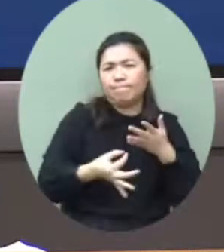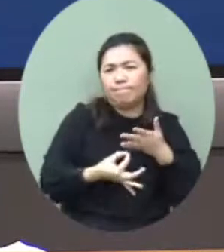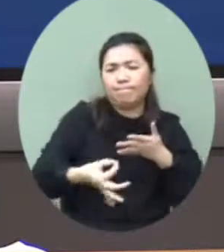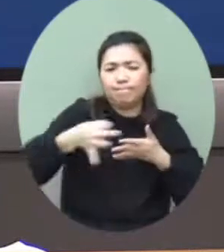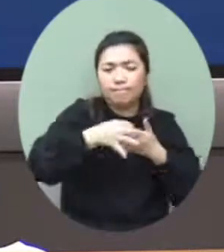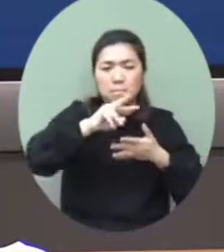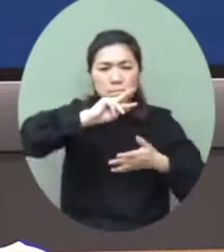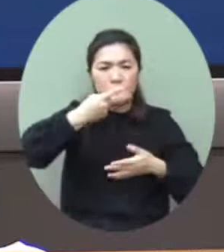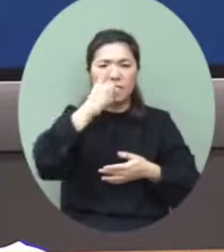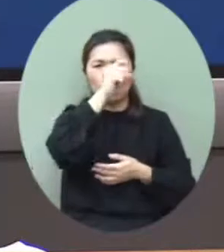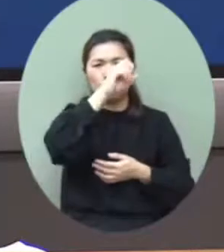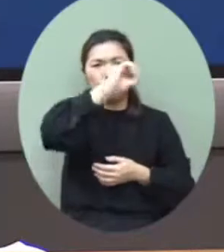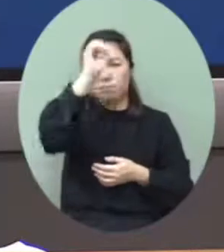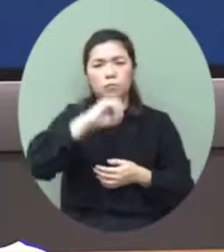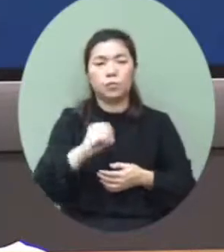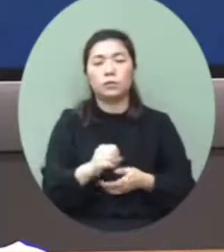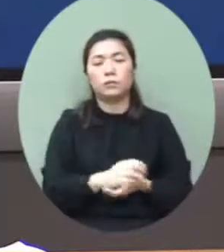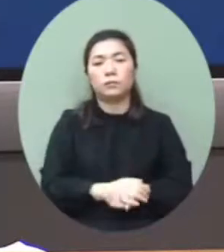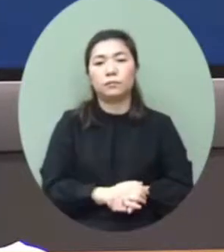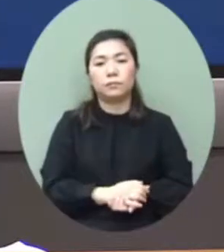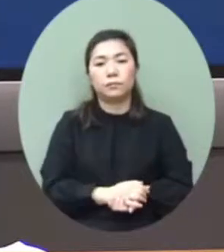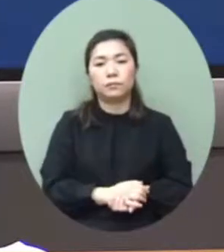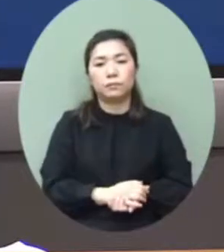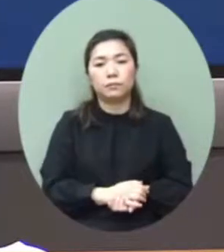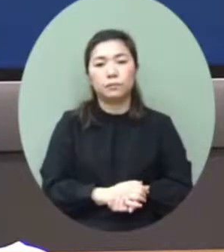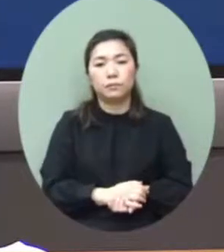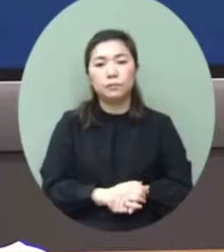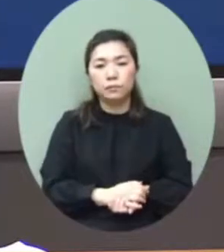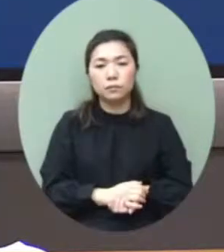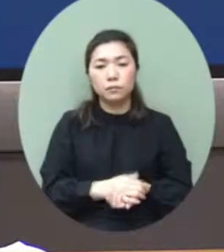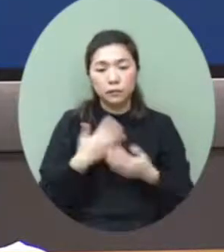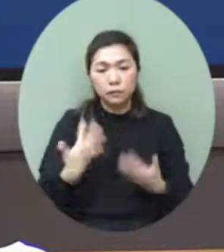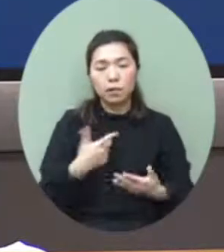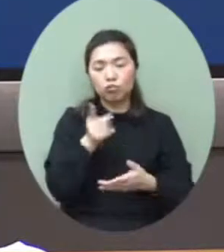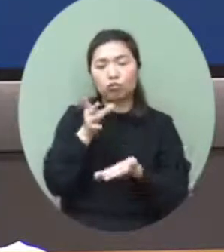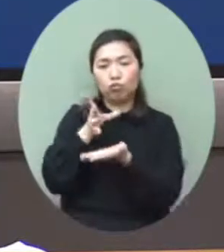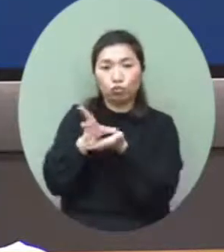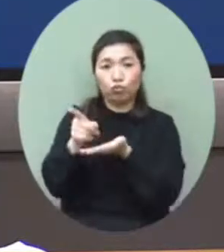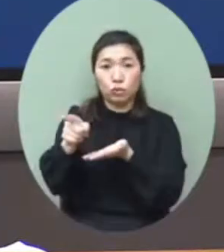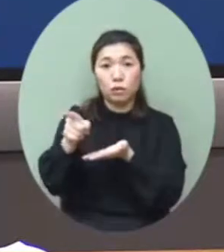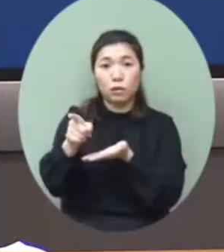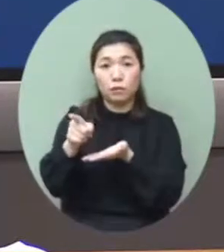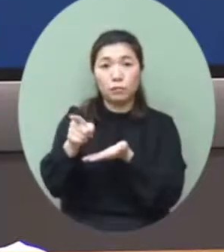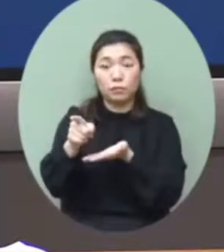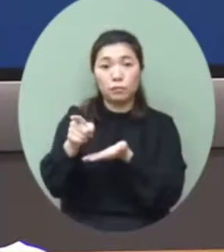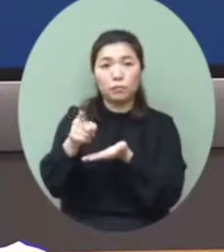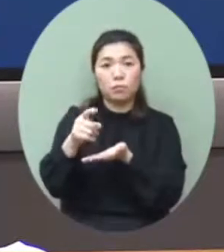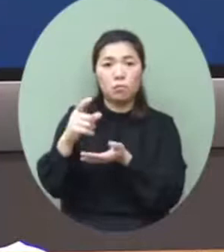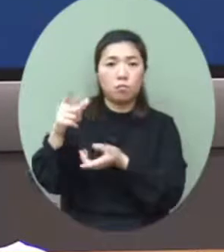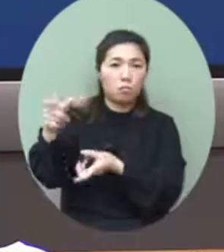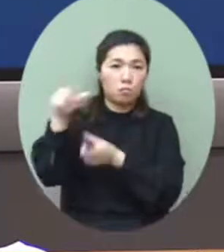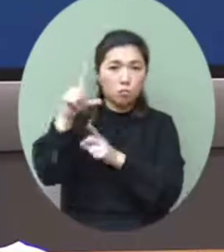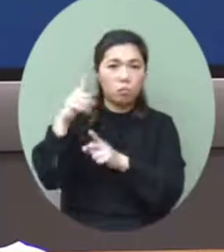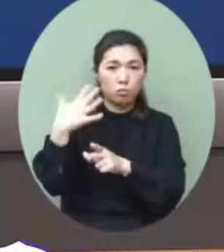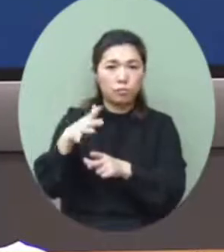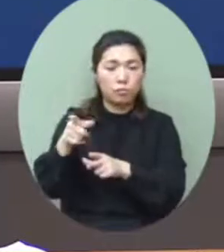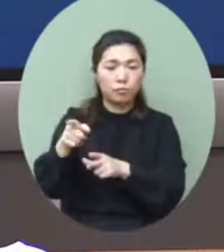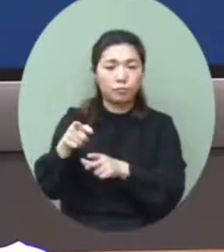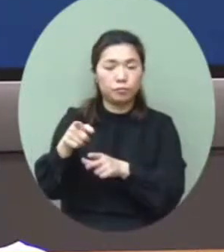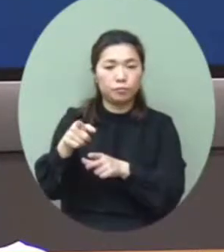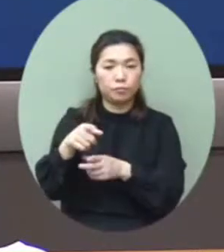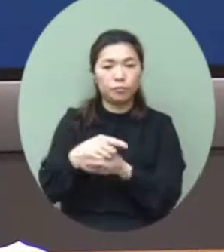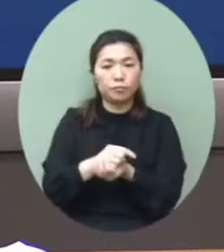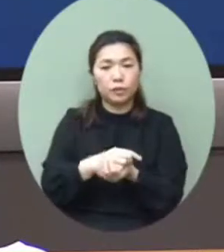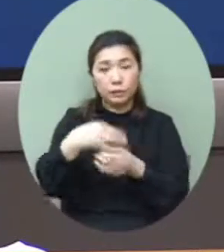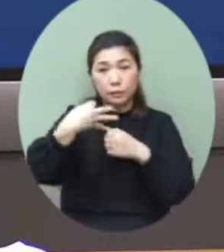to raise the vaccination rate for these groups to 90% as soon as possible.